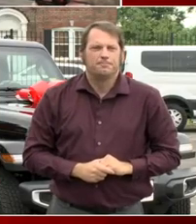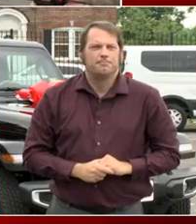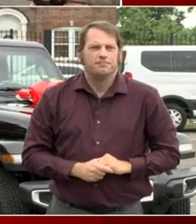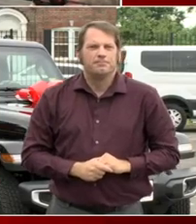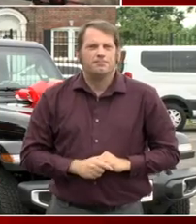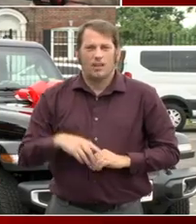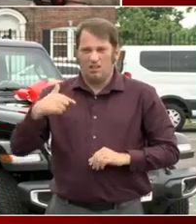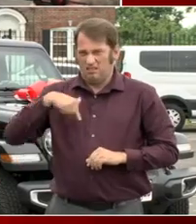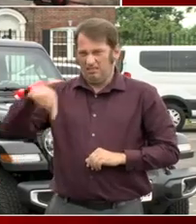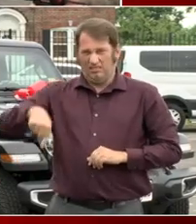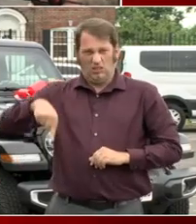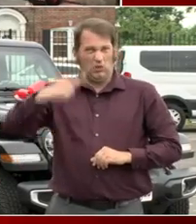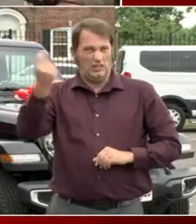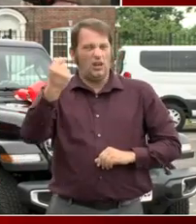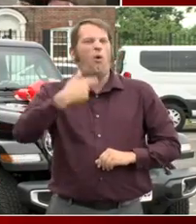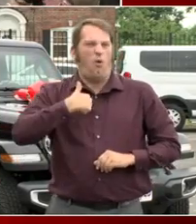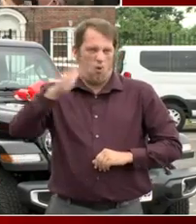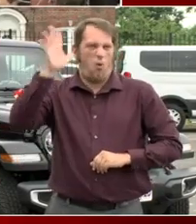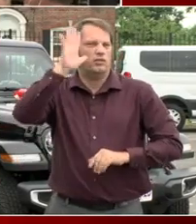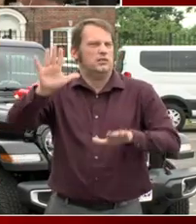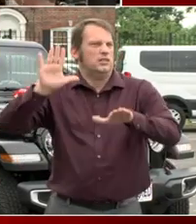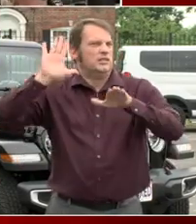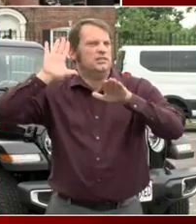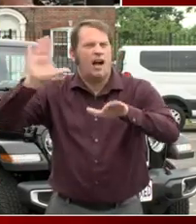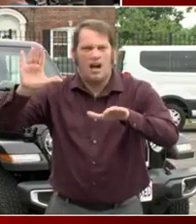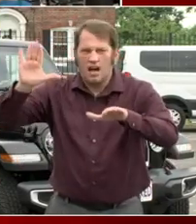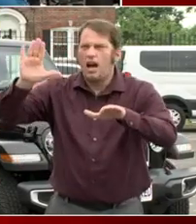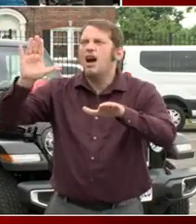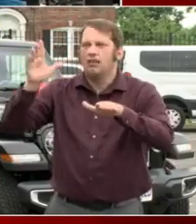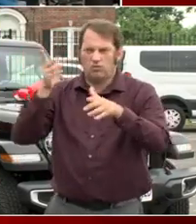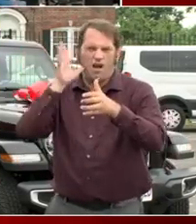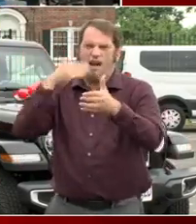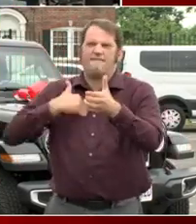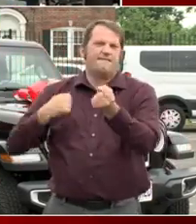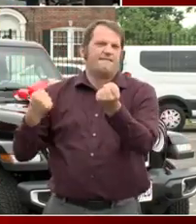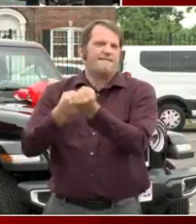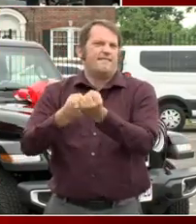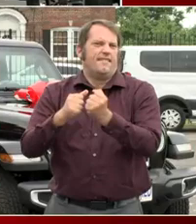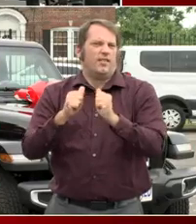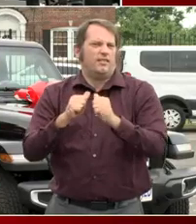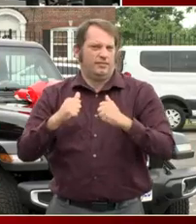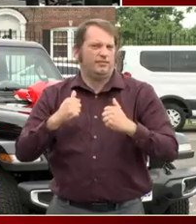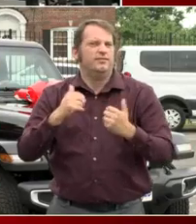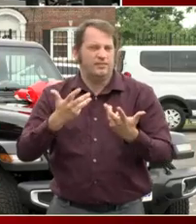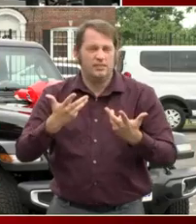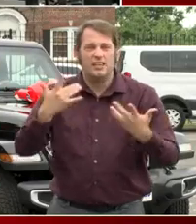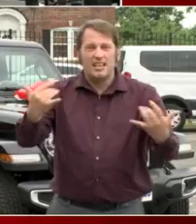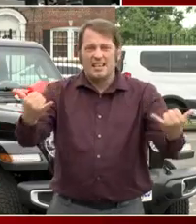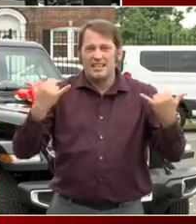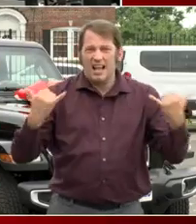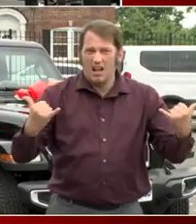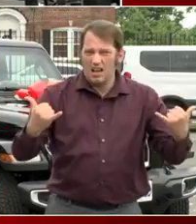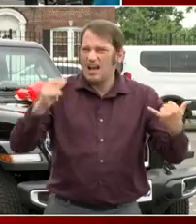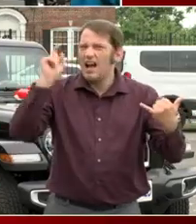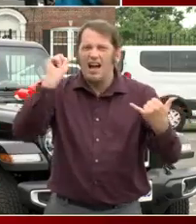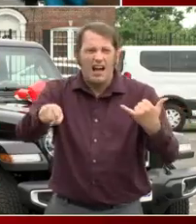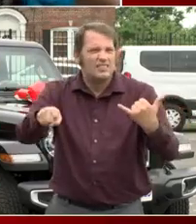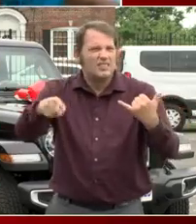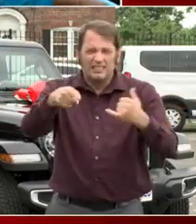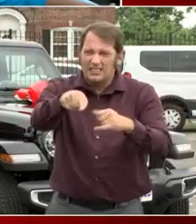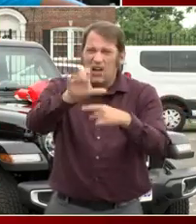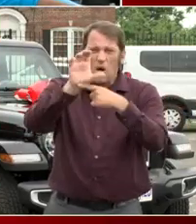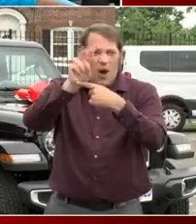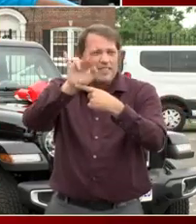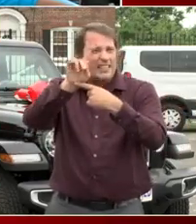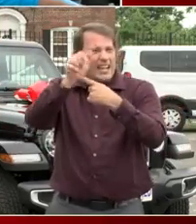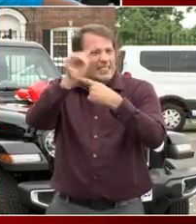know you'll be with me in spirit. But in the meantime, we still have a job to do to crush this virus, right, D.C.?